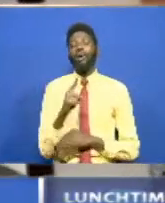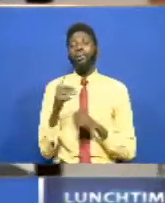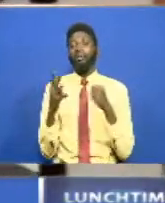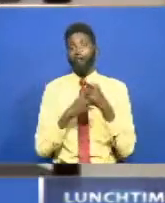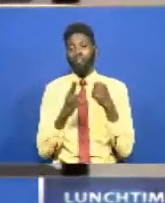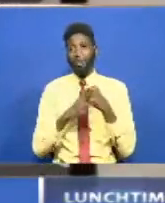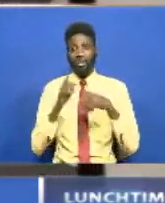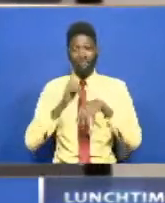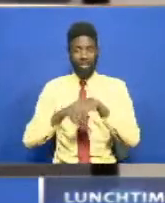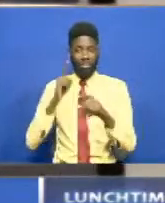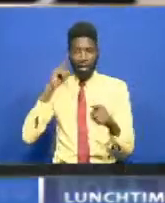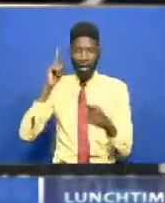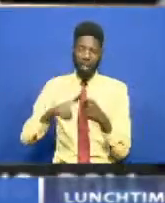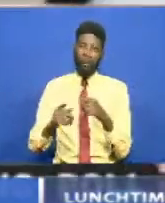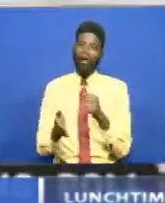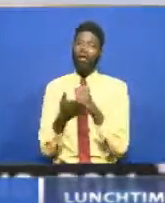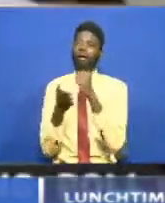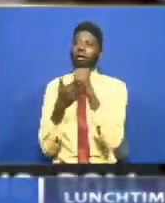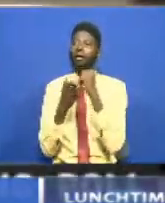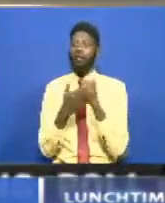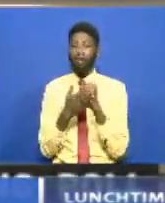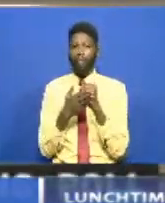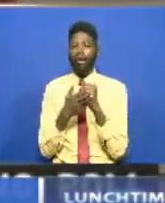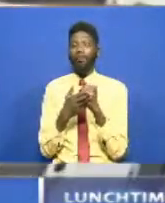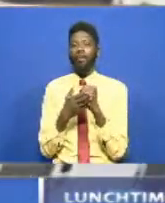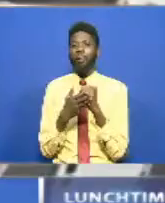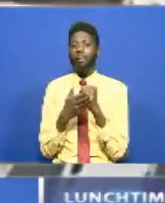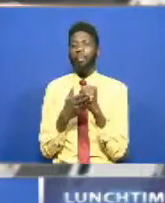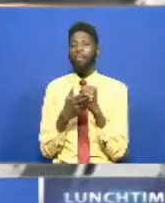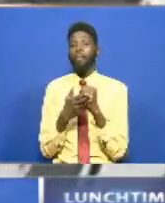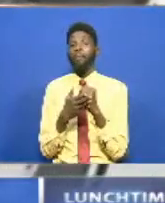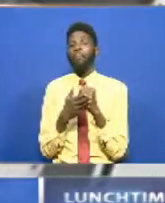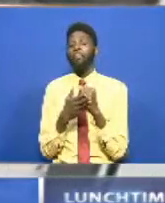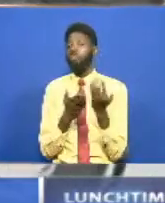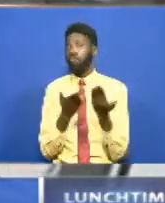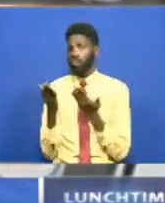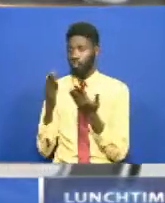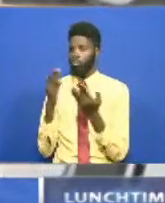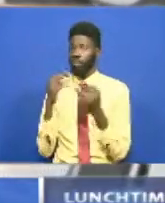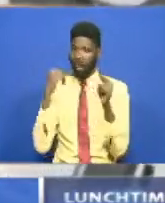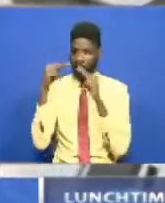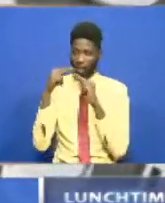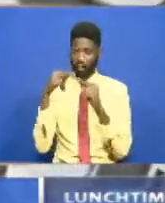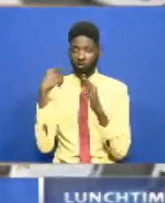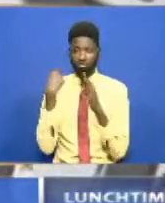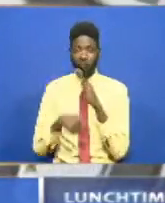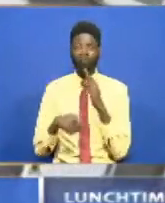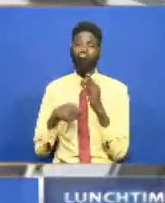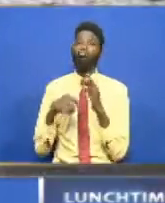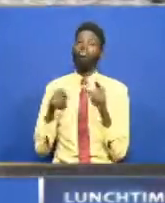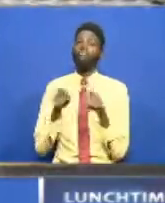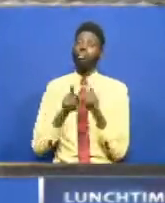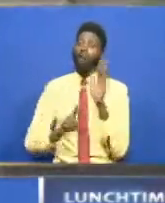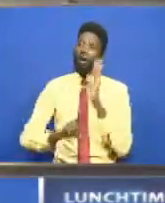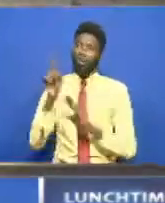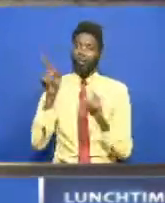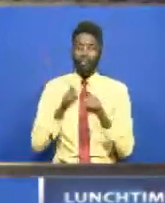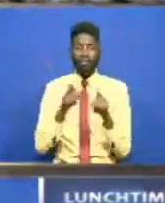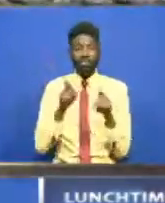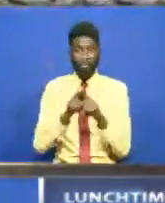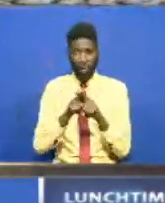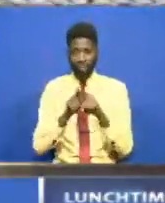Out scheme ended, pushing up restaurant and cafe prices. Transport costs also went up as demand for second-hand